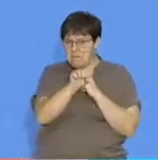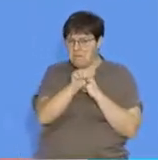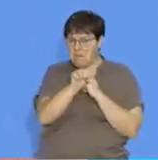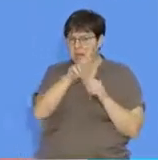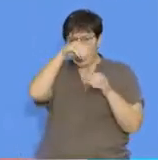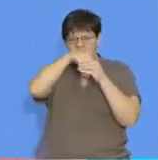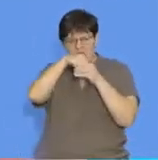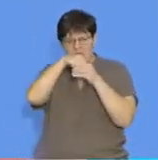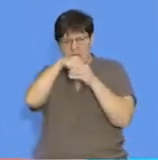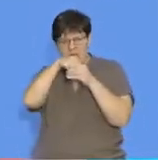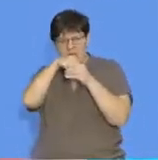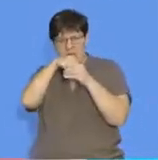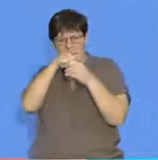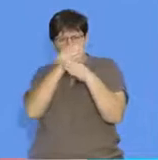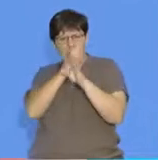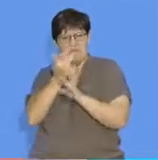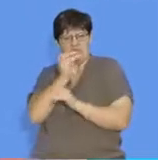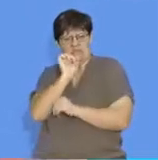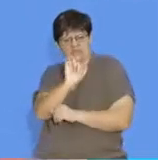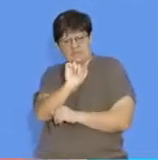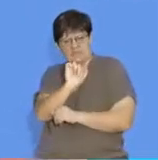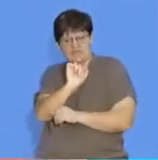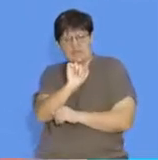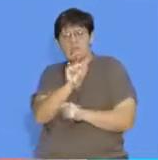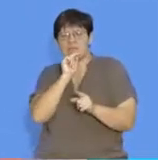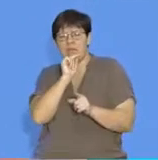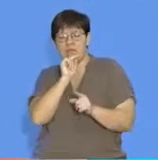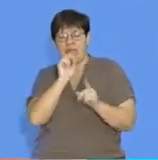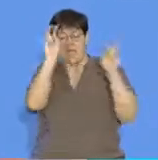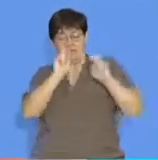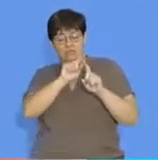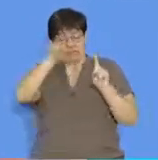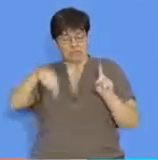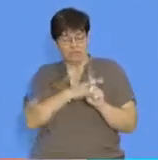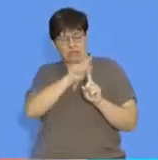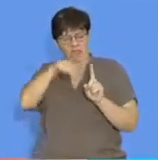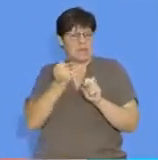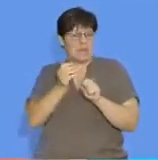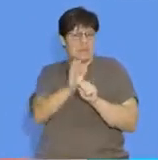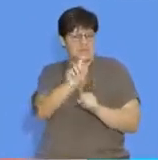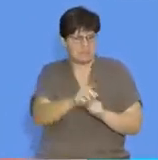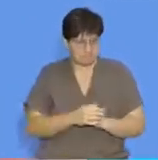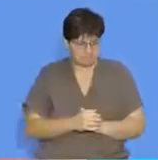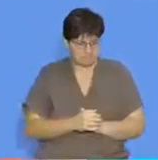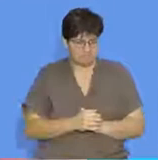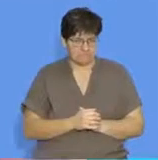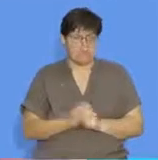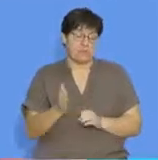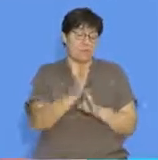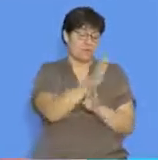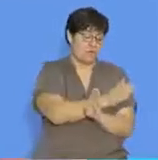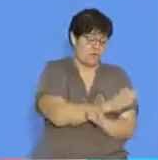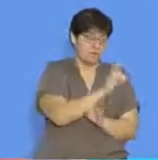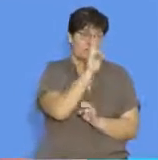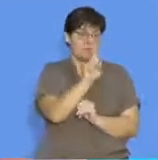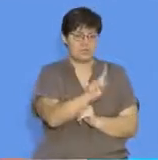internal resistance of a battery in the context of, an electric circuit. Now, what we've done in the previous segment, we've managed to look